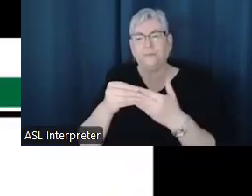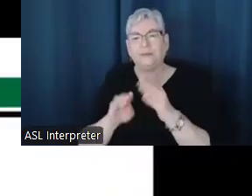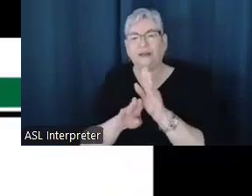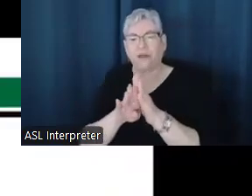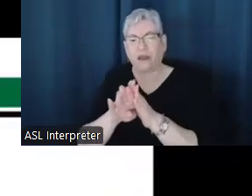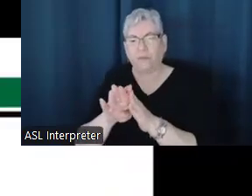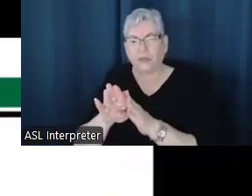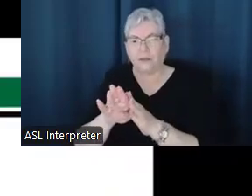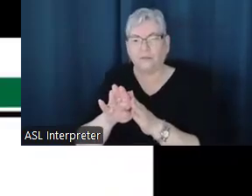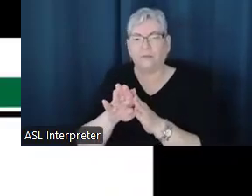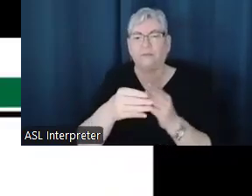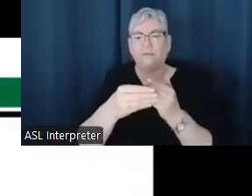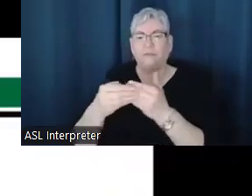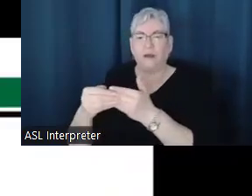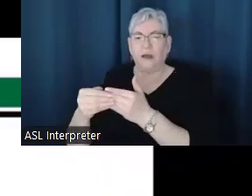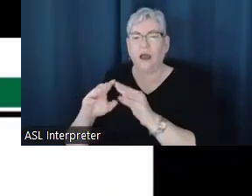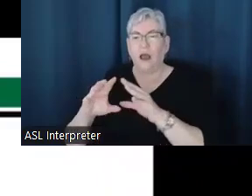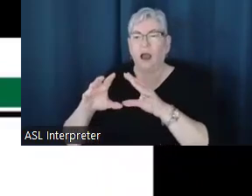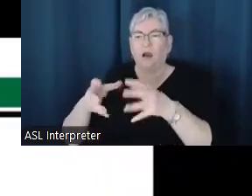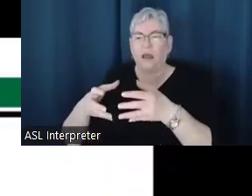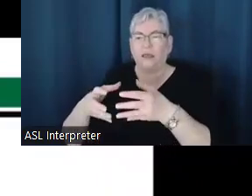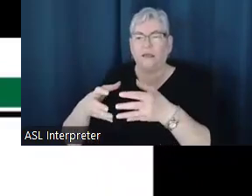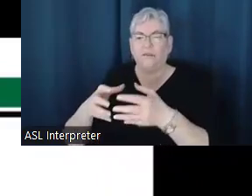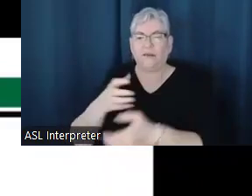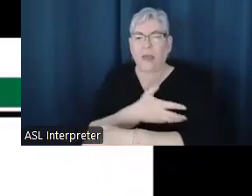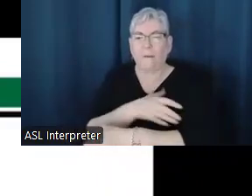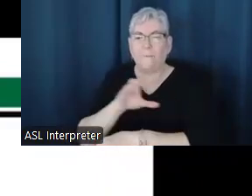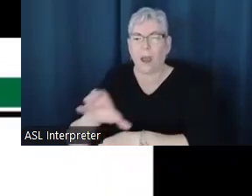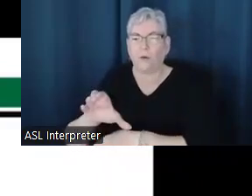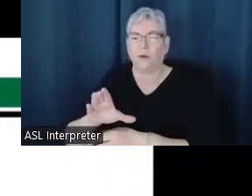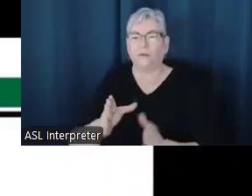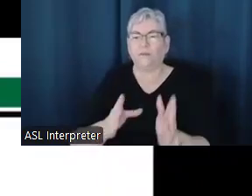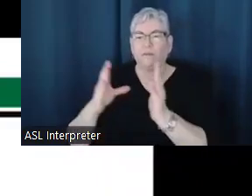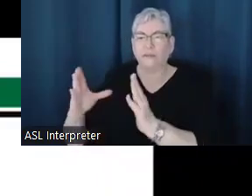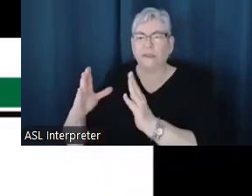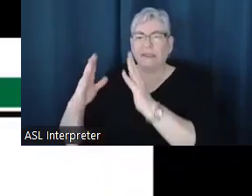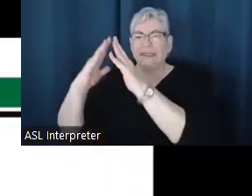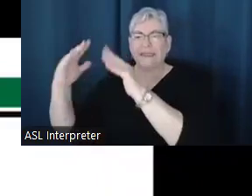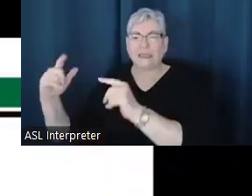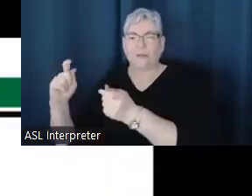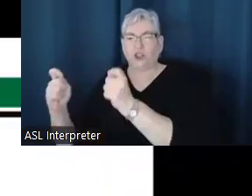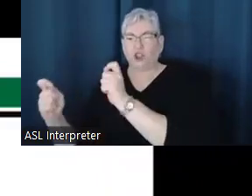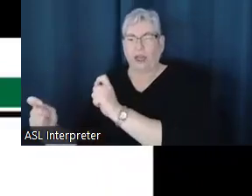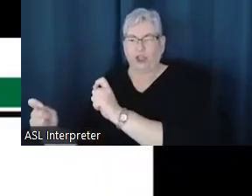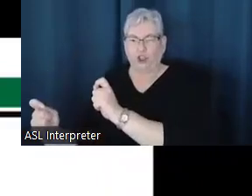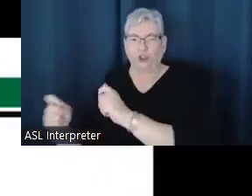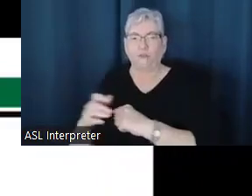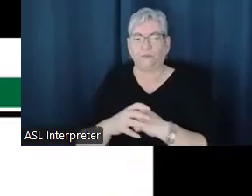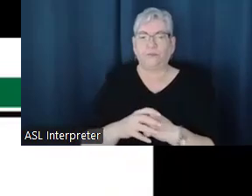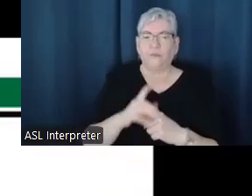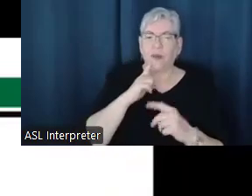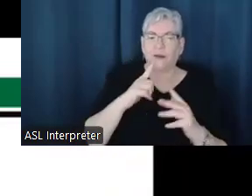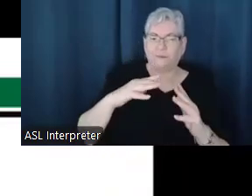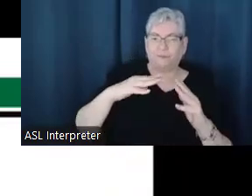to collective empowerment, and then that leads us to systemic change. And then above that, we sort of